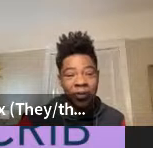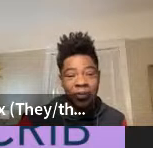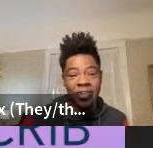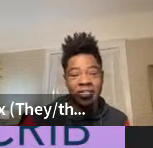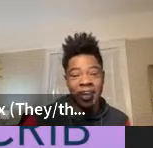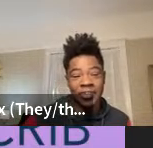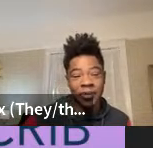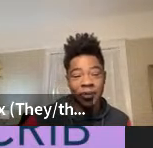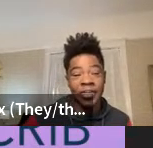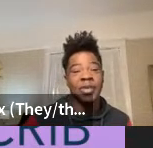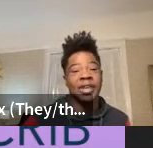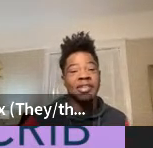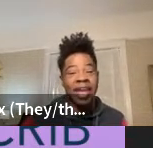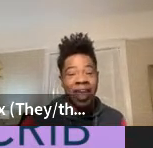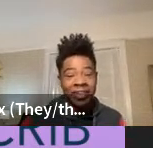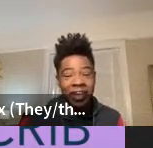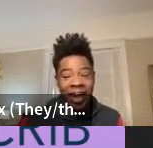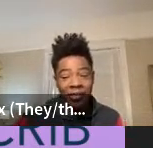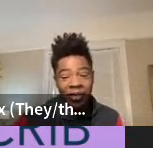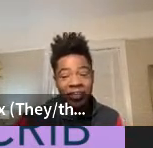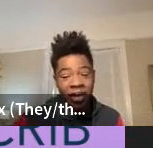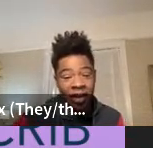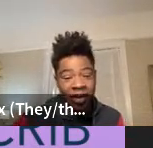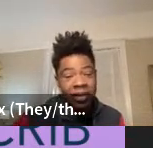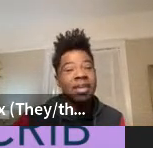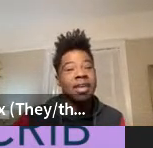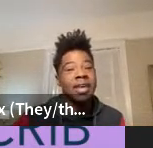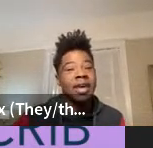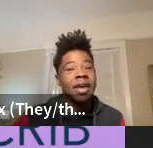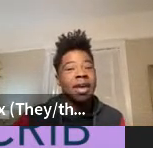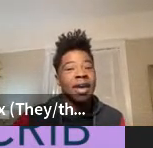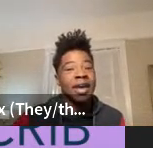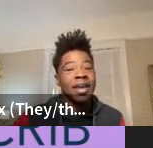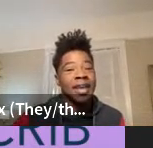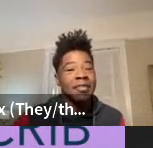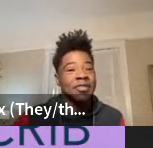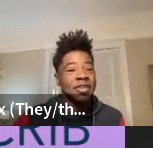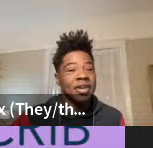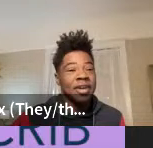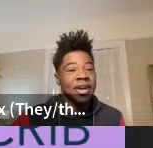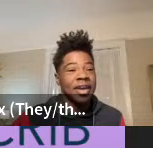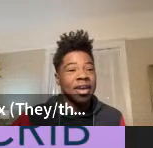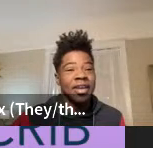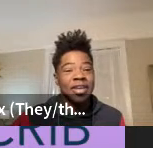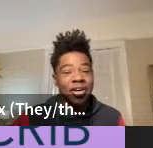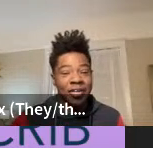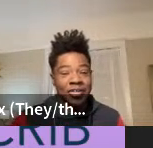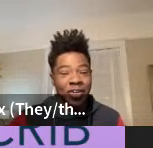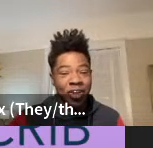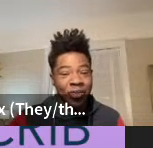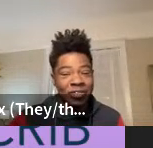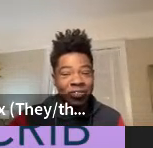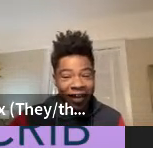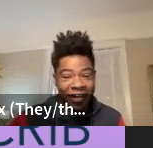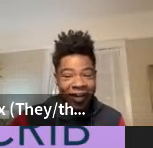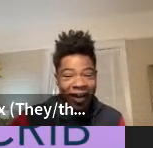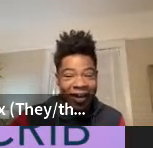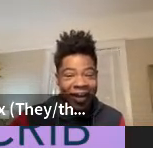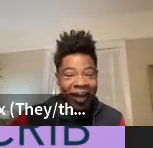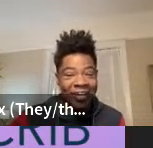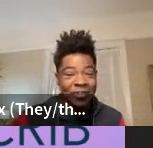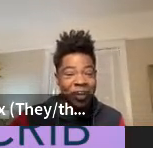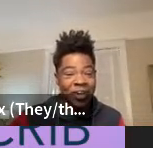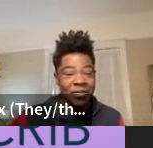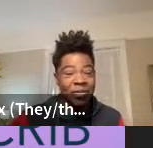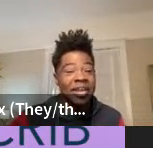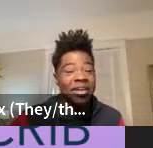acquire the house that's next door, as well as the land that the gallery is on. And after a year of struggle, we finally got